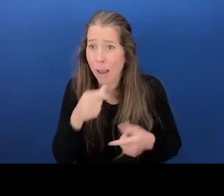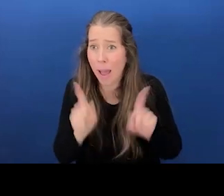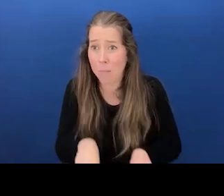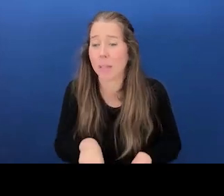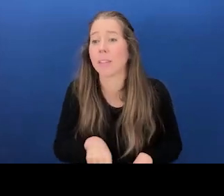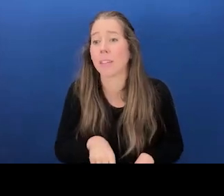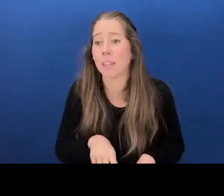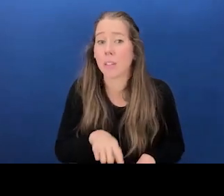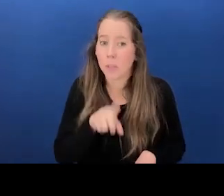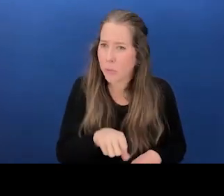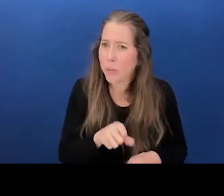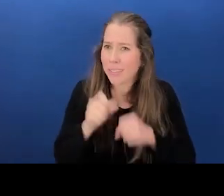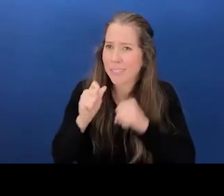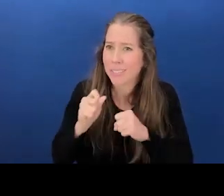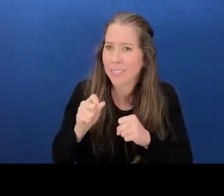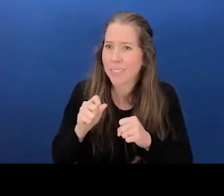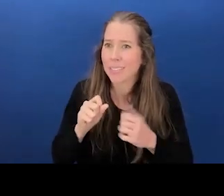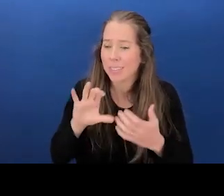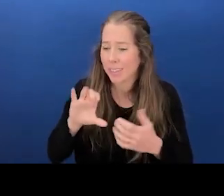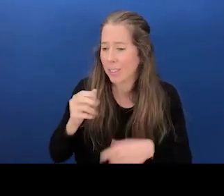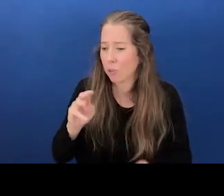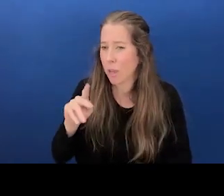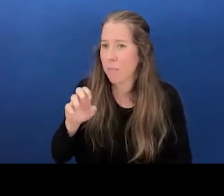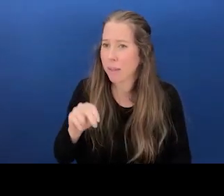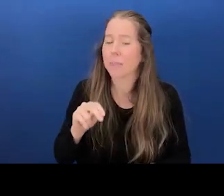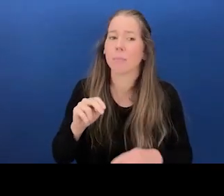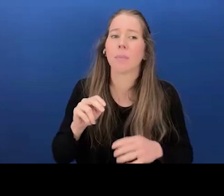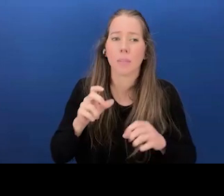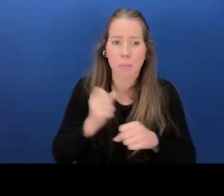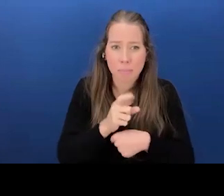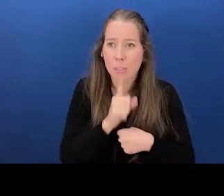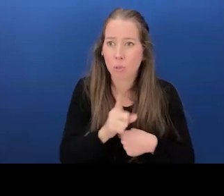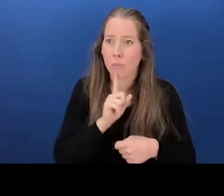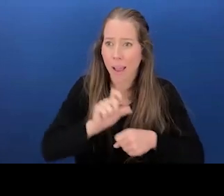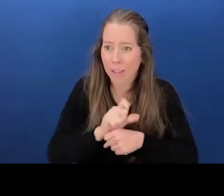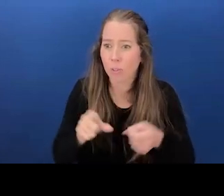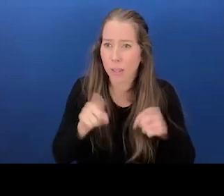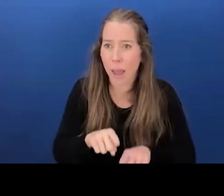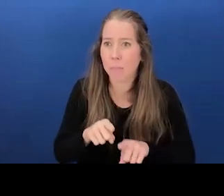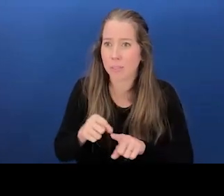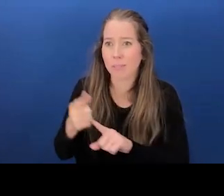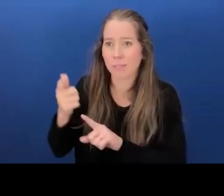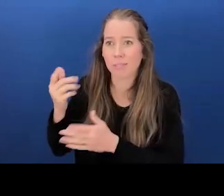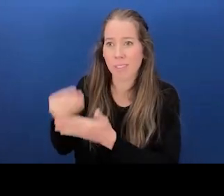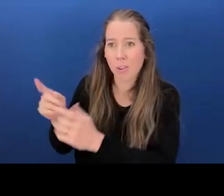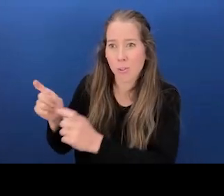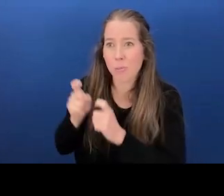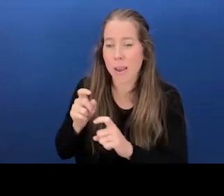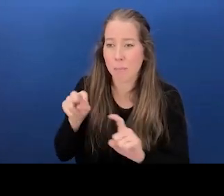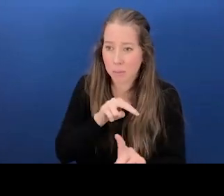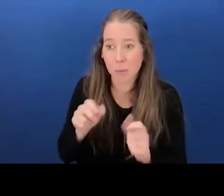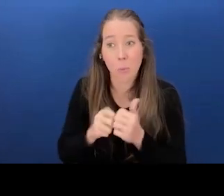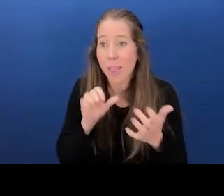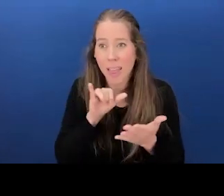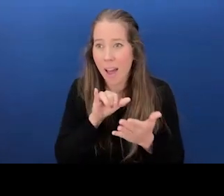have to have a champion, somebody willing to really make these things happen from the grant perspective. And without those people, we don't get to do what we get to do, which we